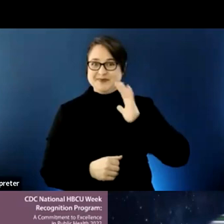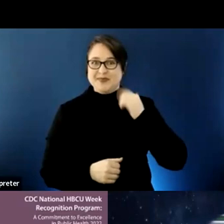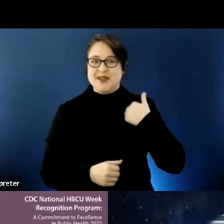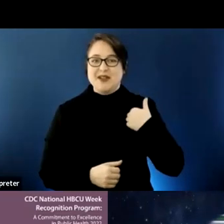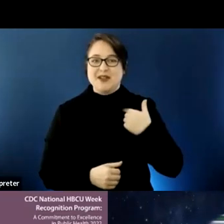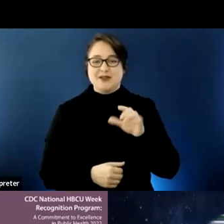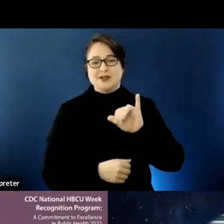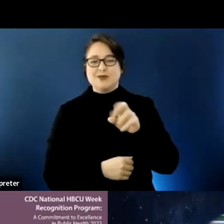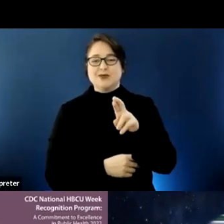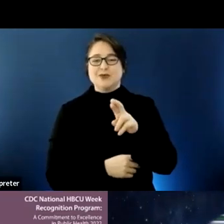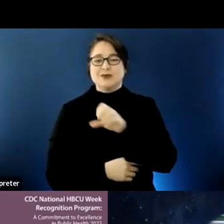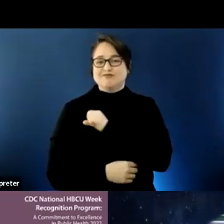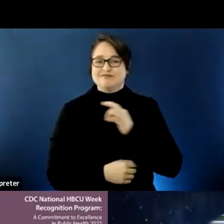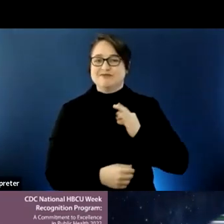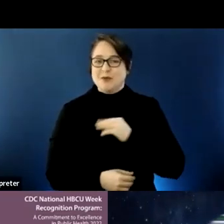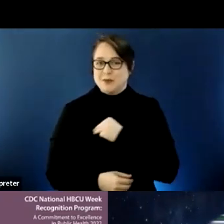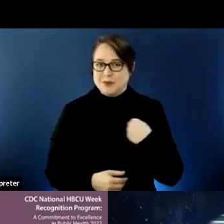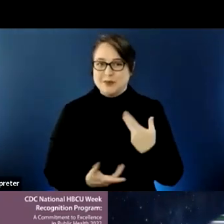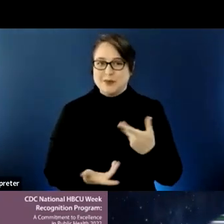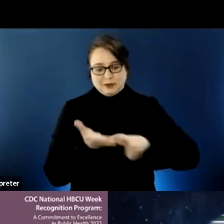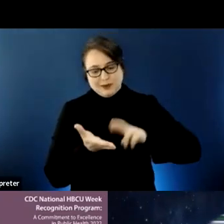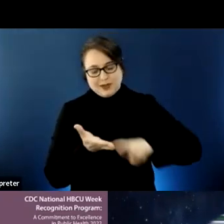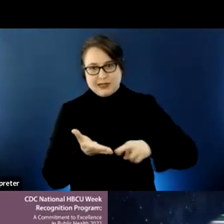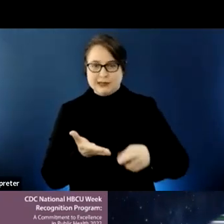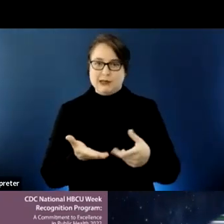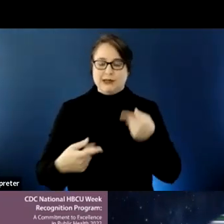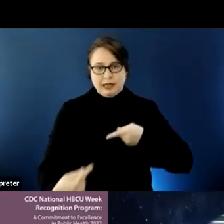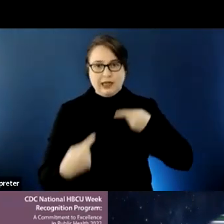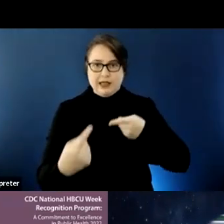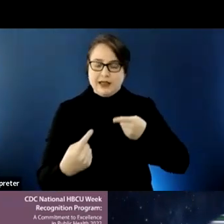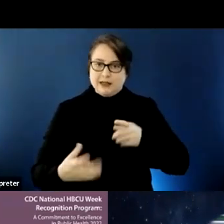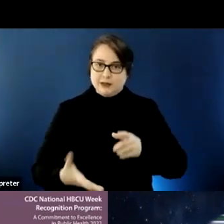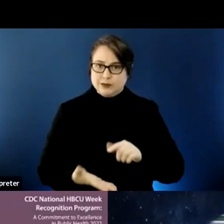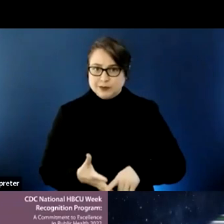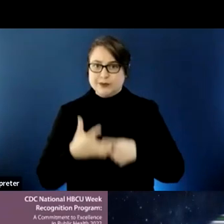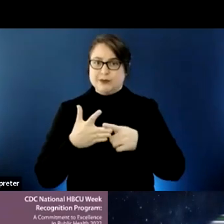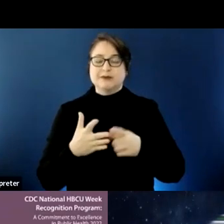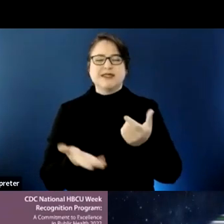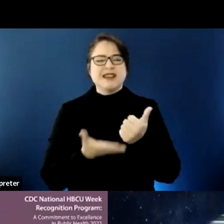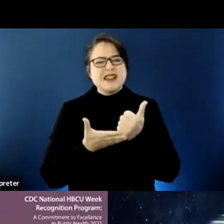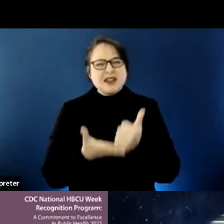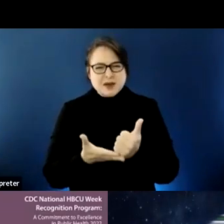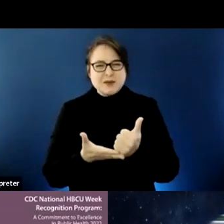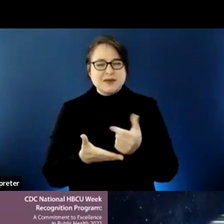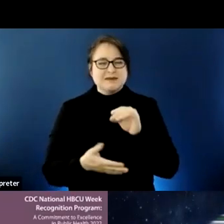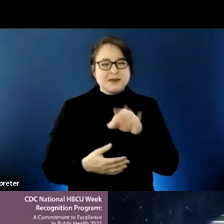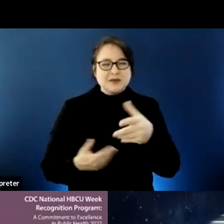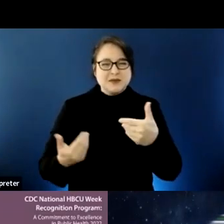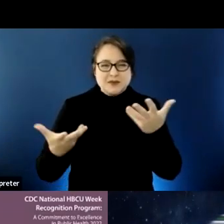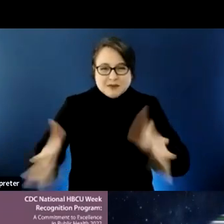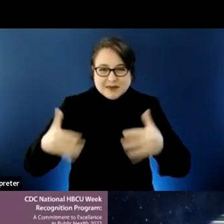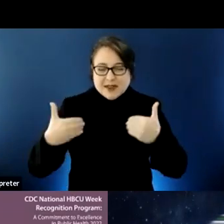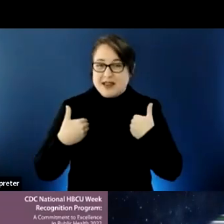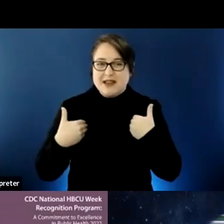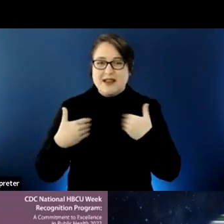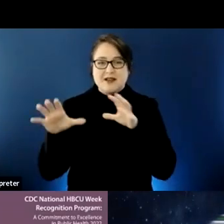going, things like that. It really helps when you have a collection of mentors and people like you